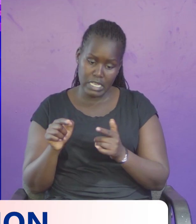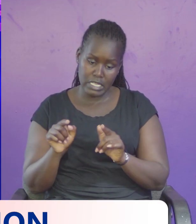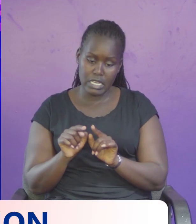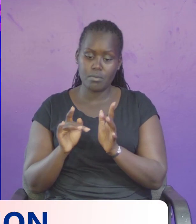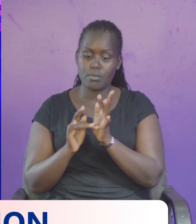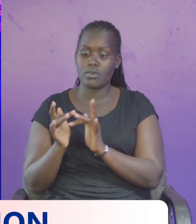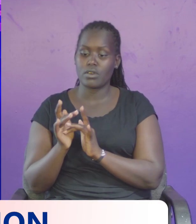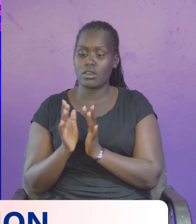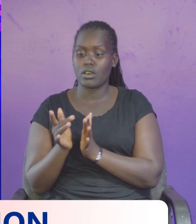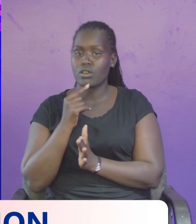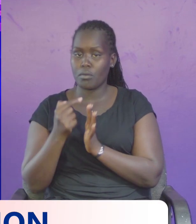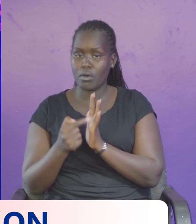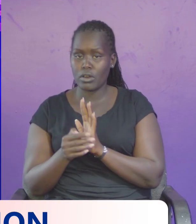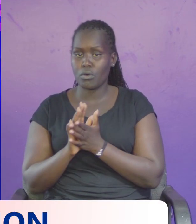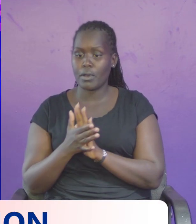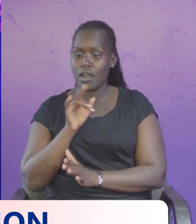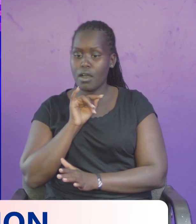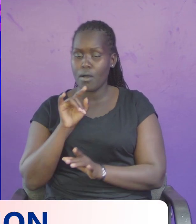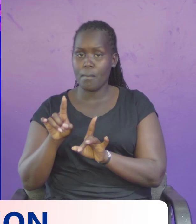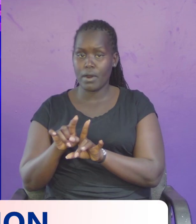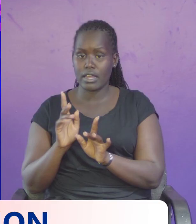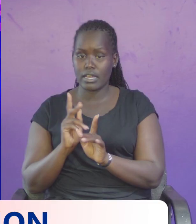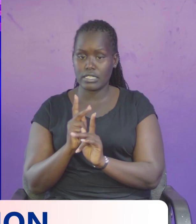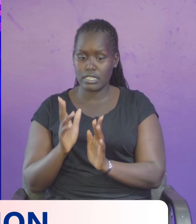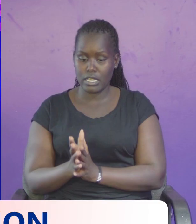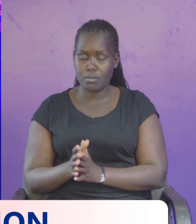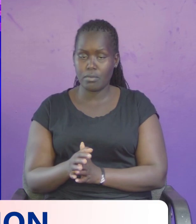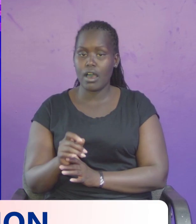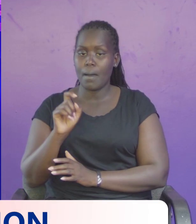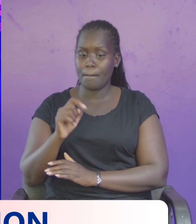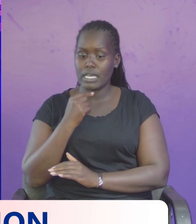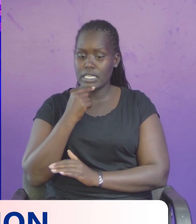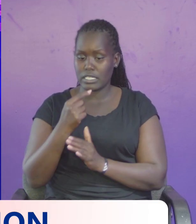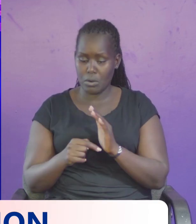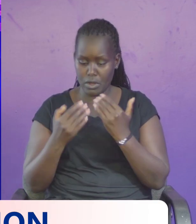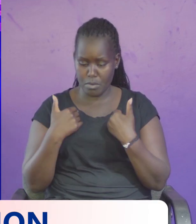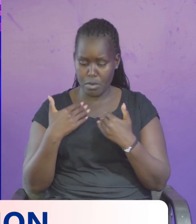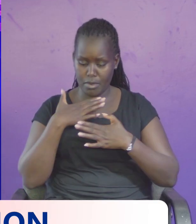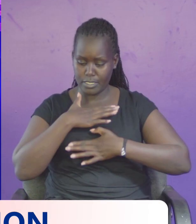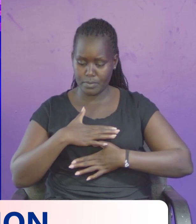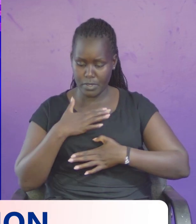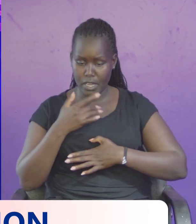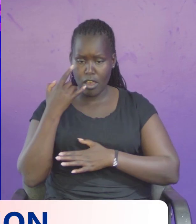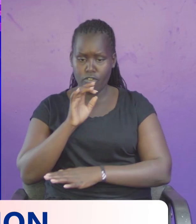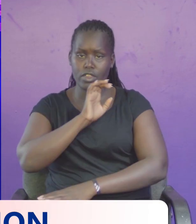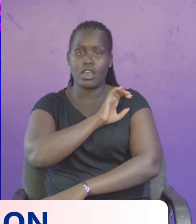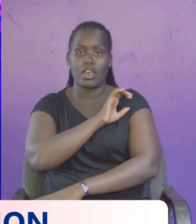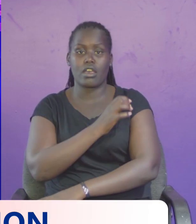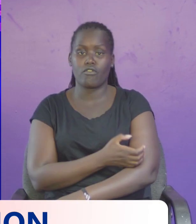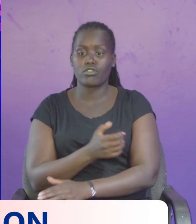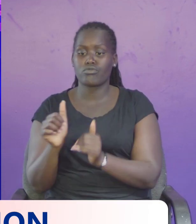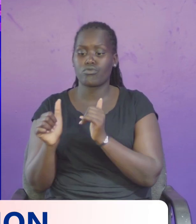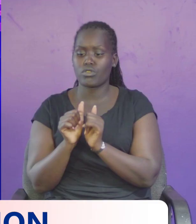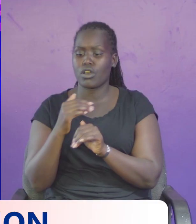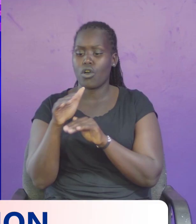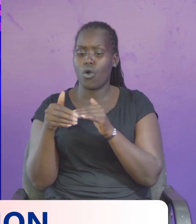told that we should be our brother's keeper. Right. So, Mr. Jonah, I must tell you that I am very grateful for the effort that